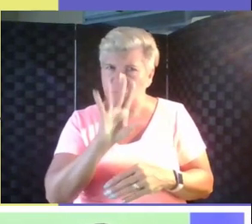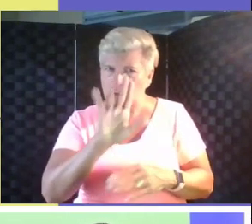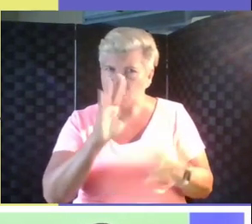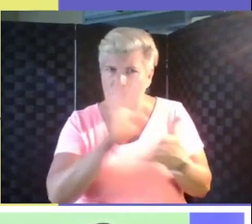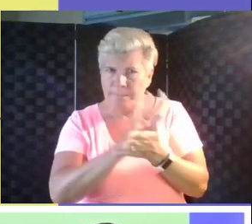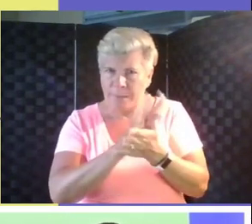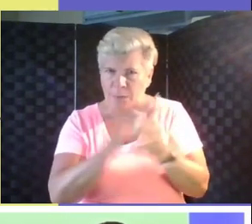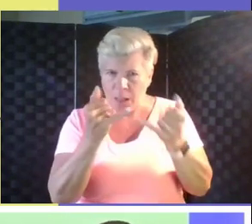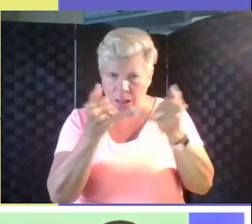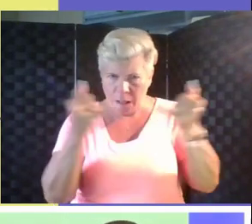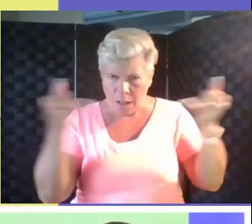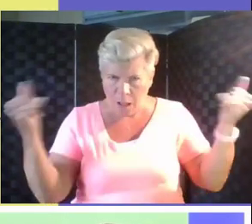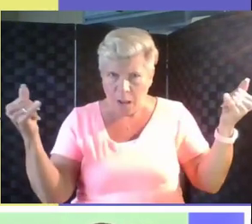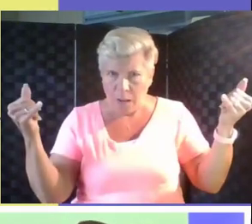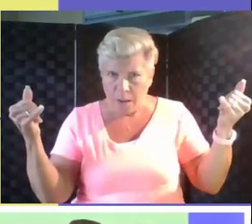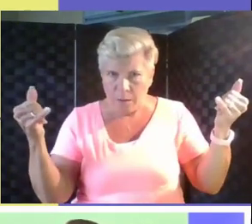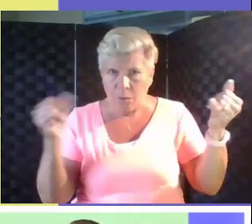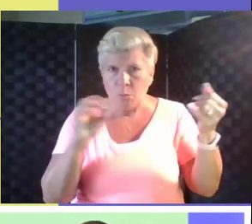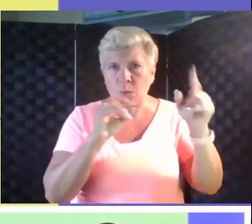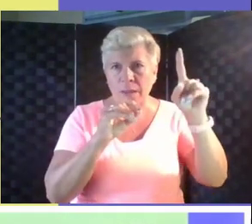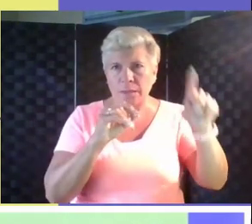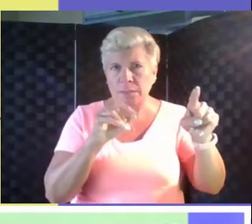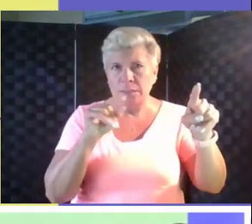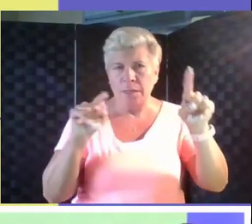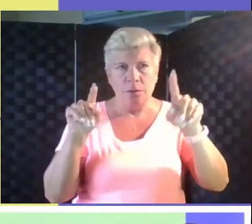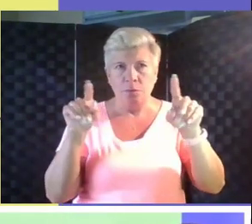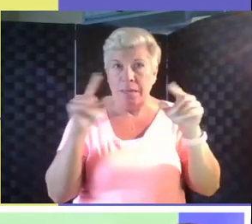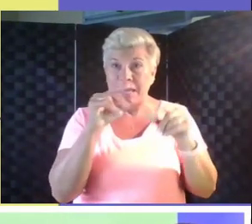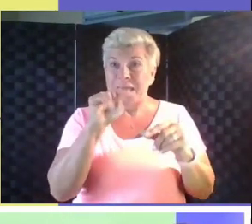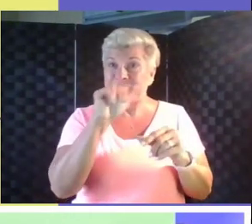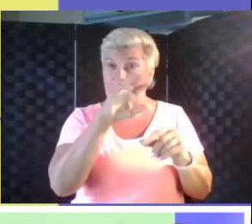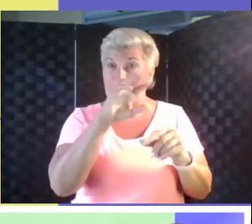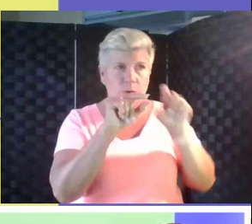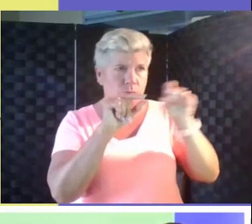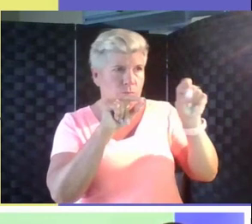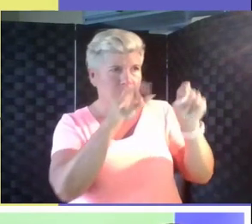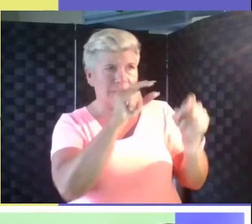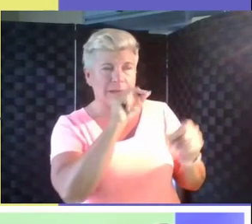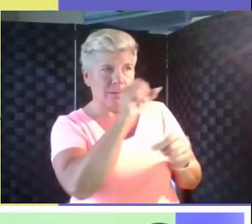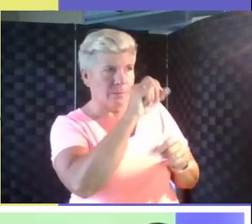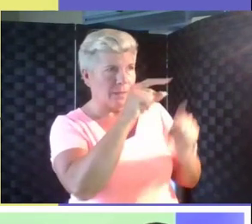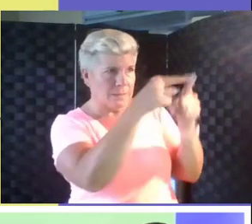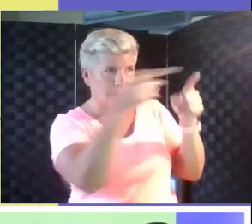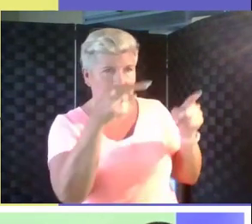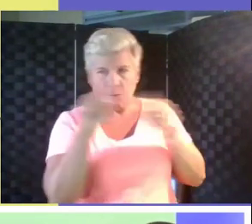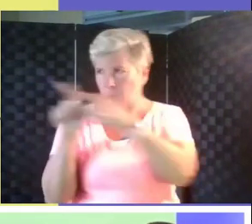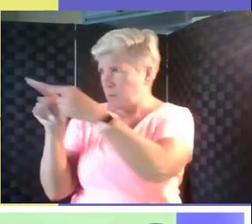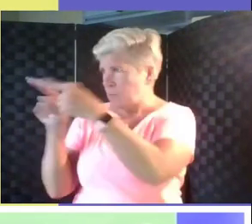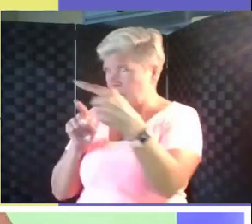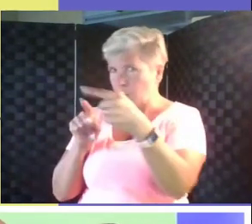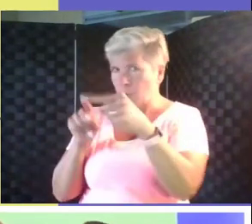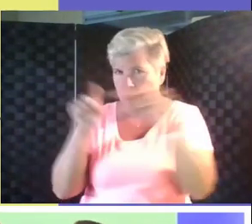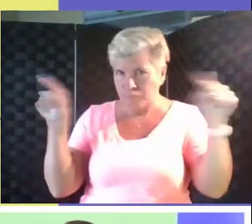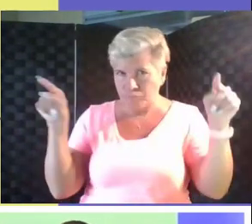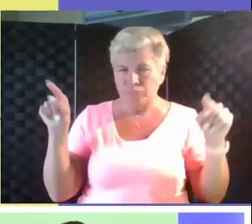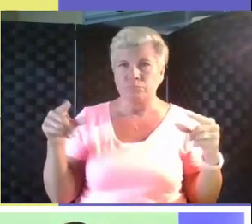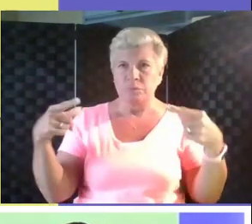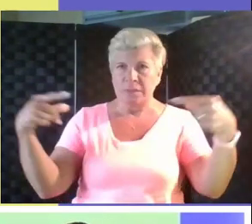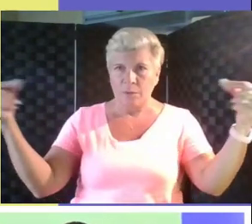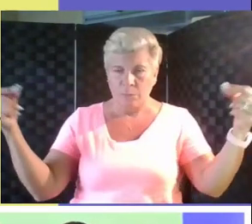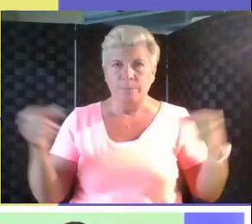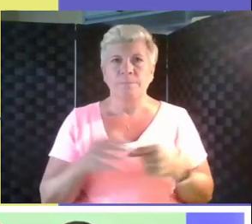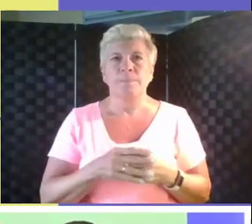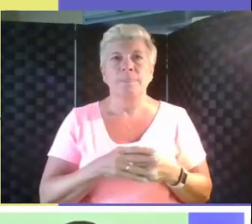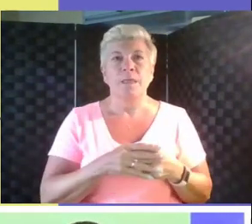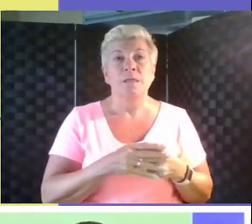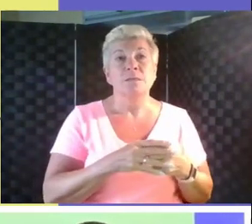that nice big long line. I want you to put an arrow on each end. We're going to start our number line with the number we're